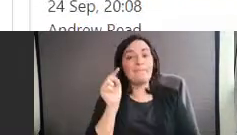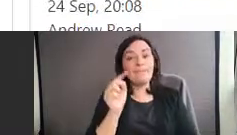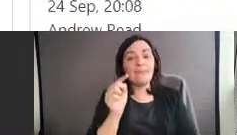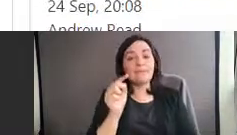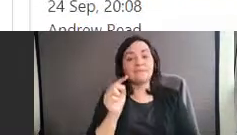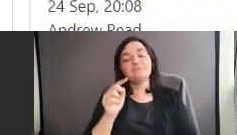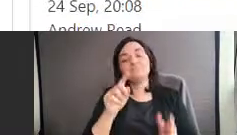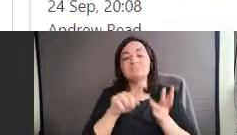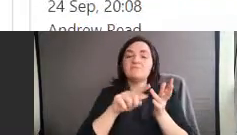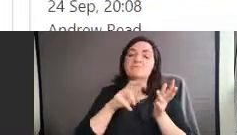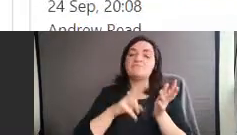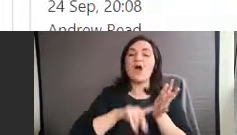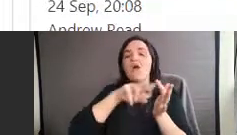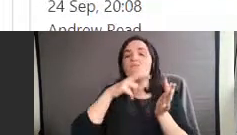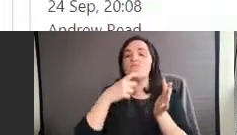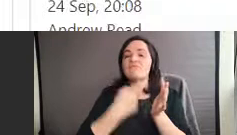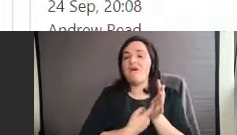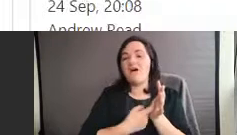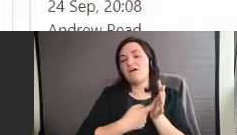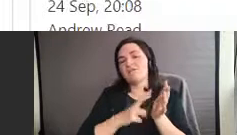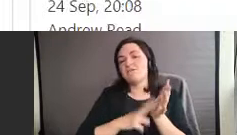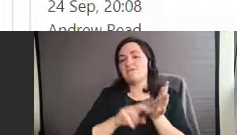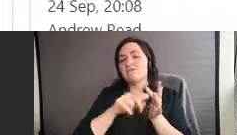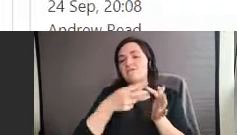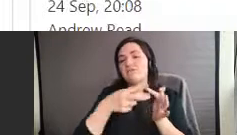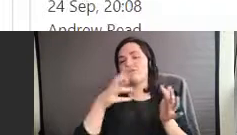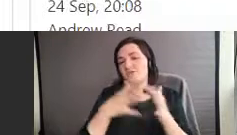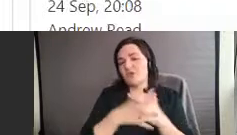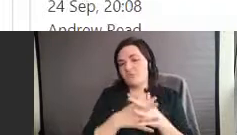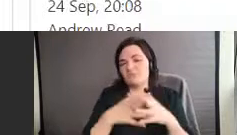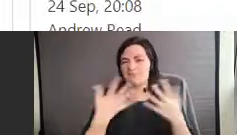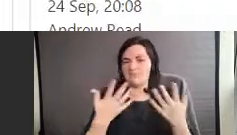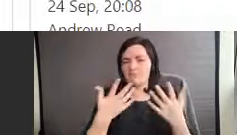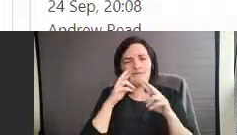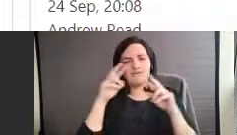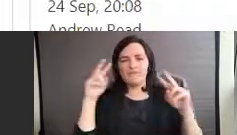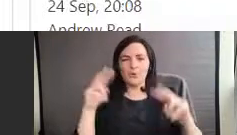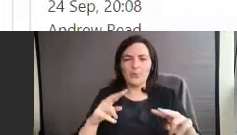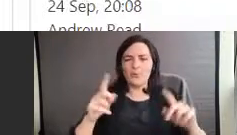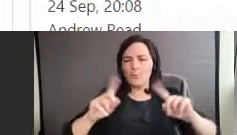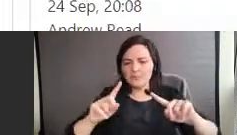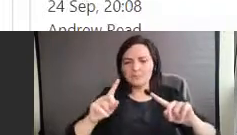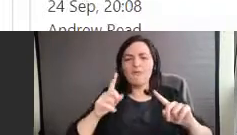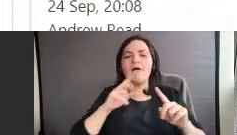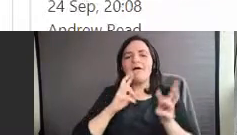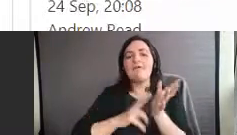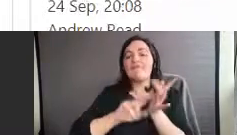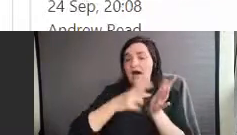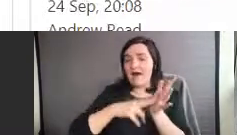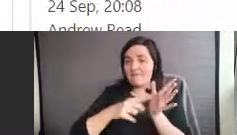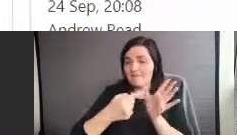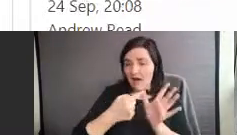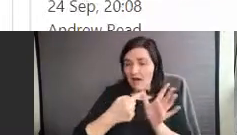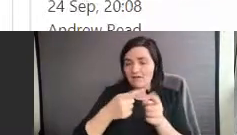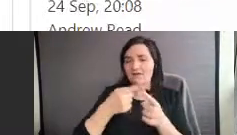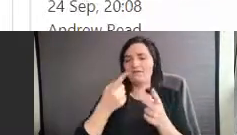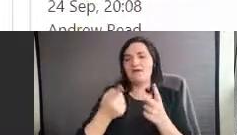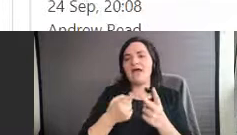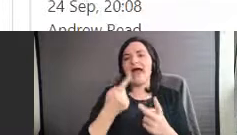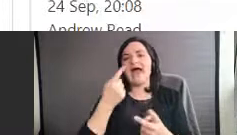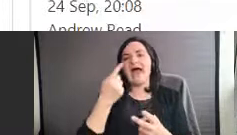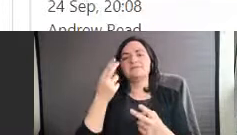overview of the assessment. So you've got these two elements. You've got the Viva and you've got the dissertation. So the Viva is the thing that you're going to be doing